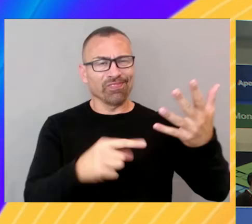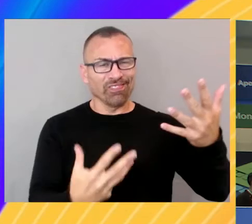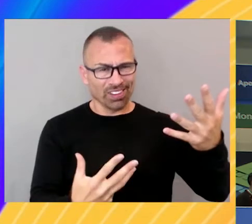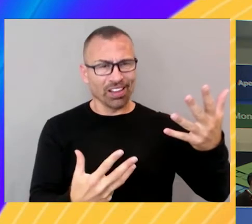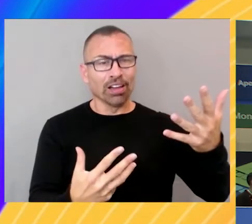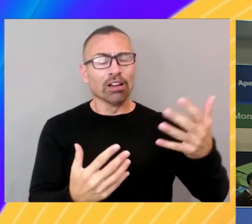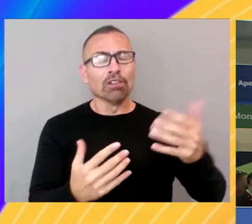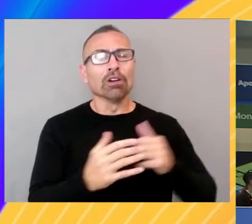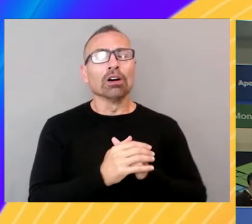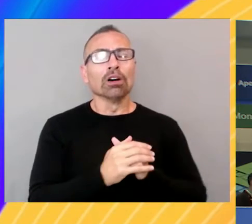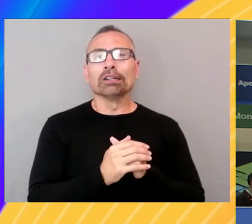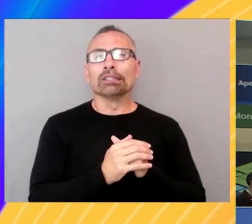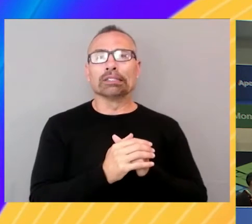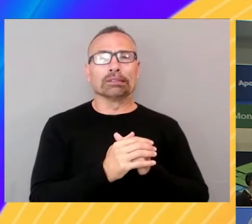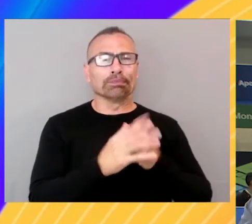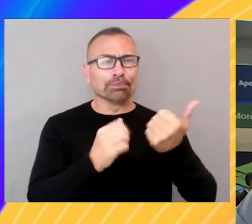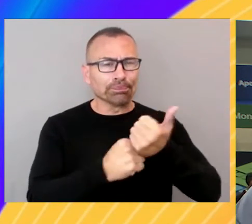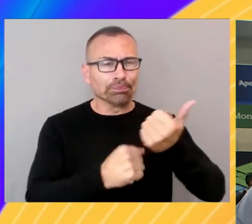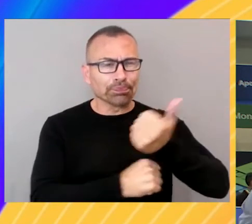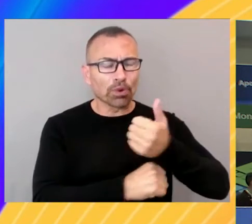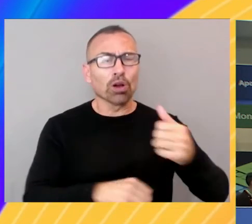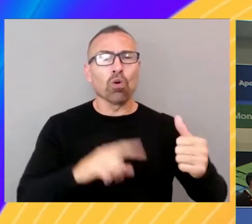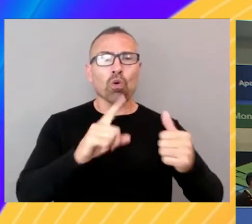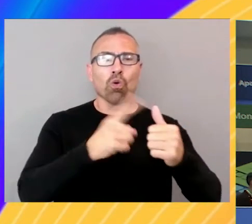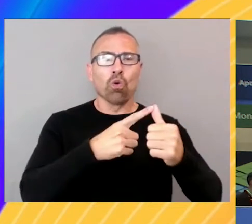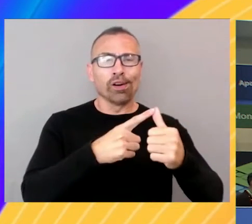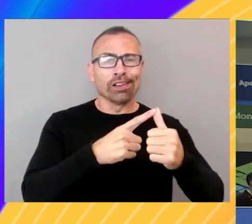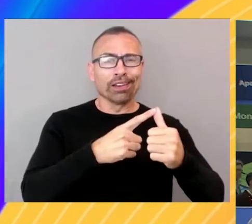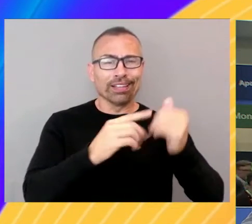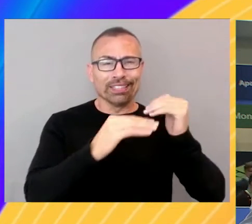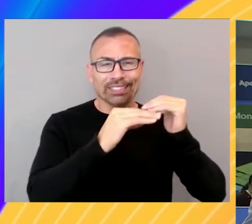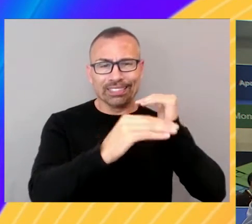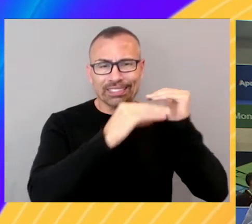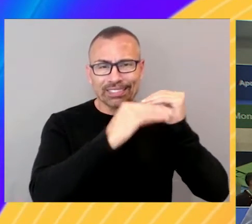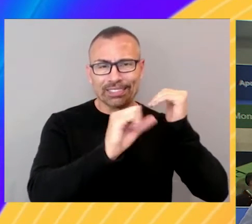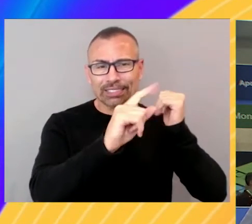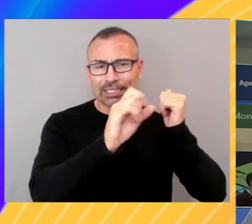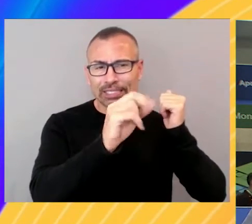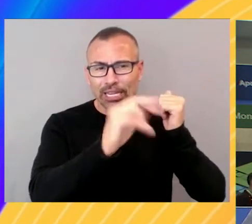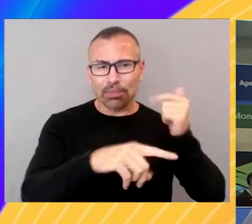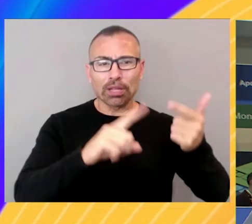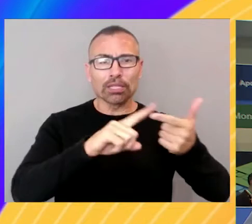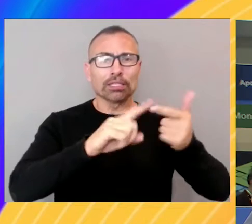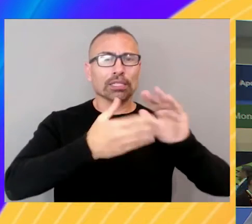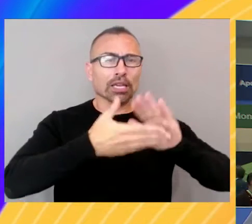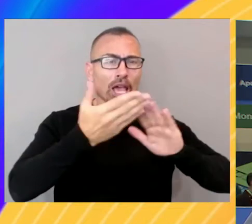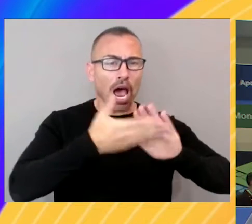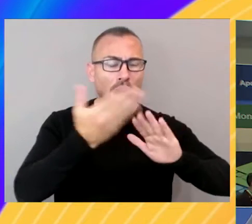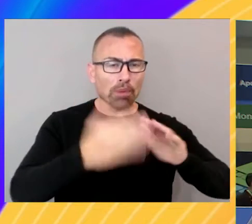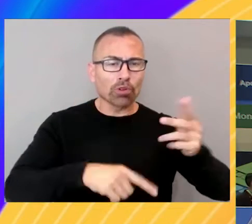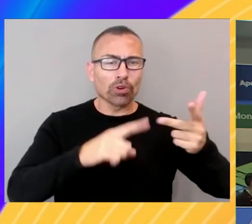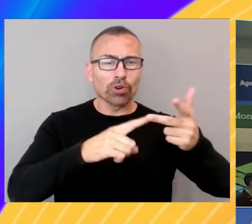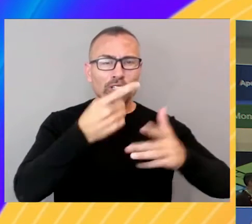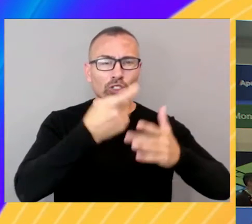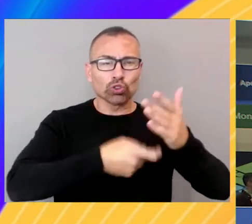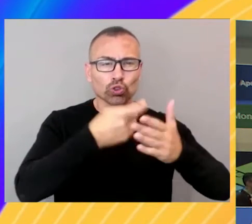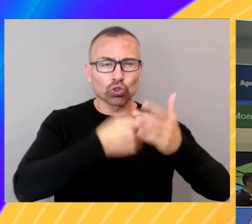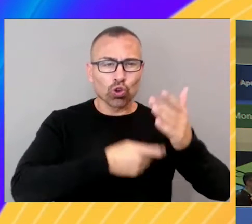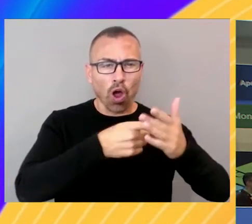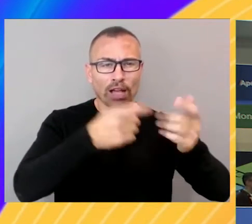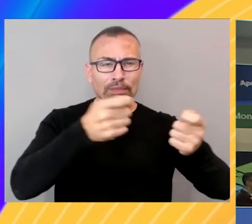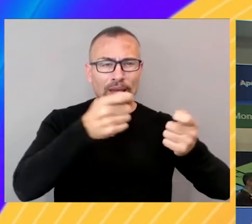pillars. Sustainability is one, operations, cost management. I'm vamping here, but there's also, beyond the